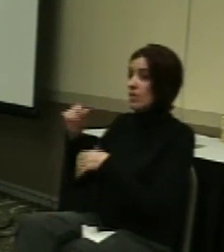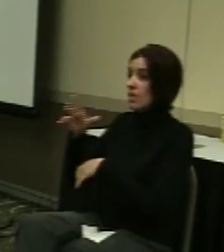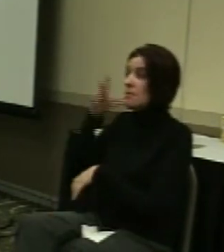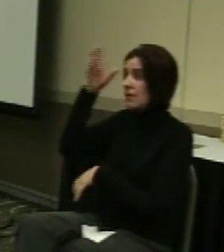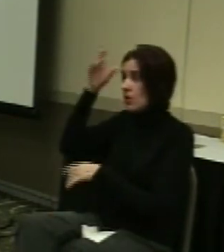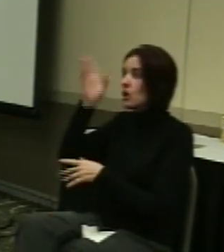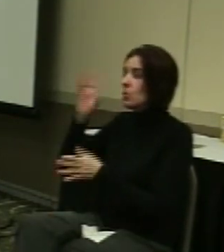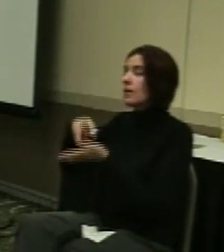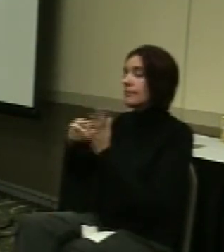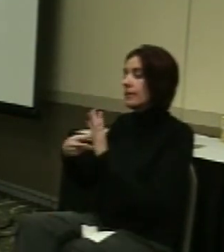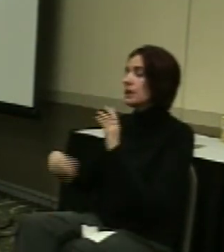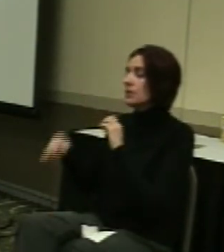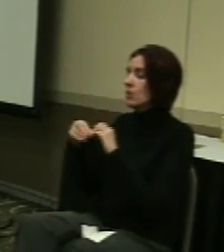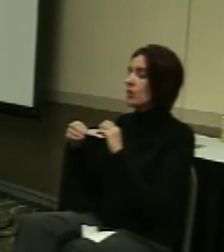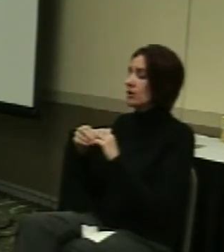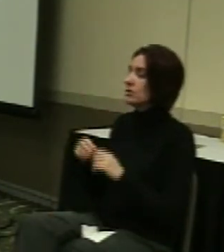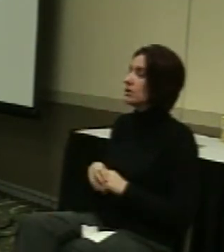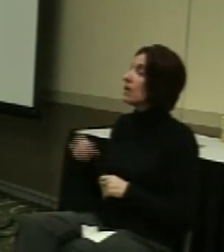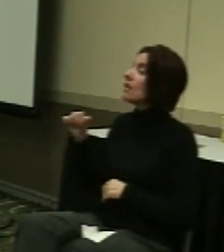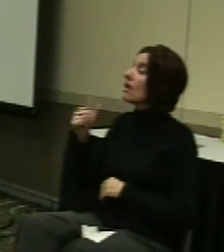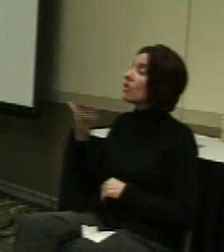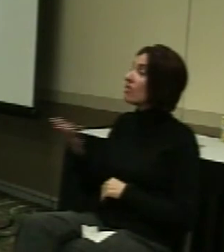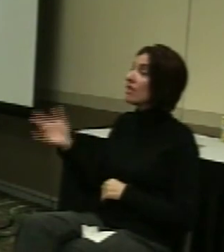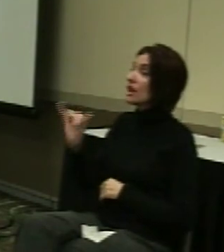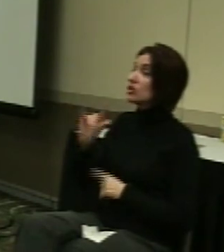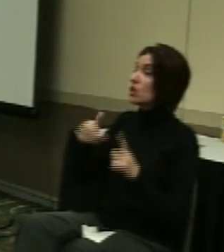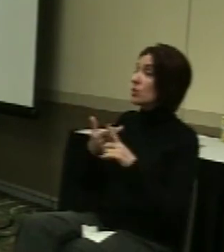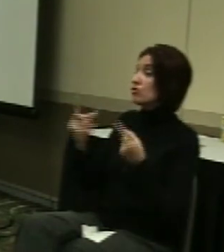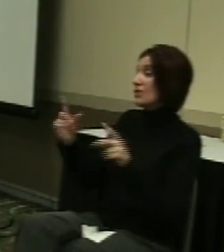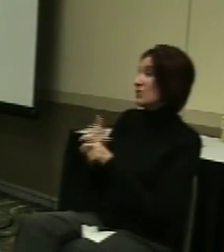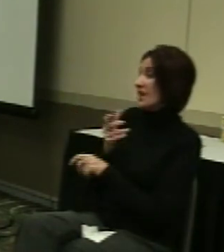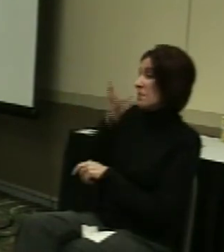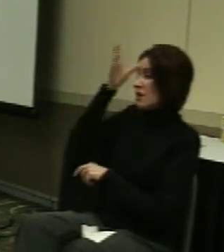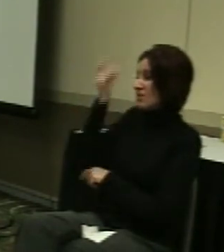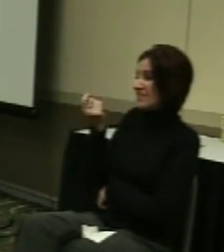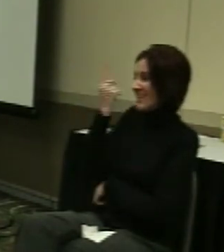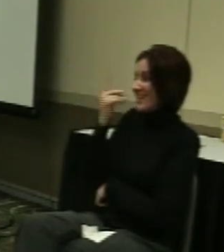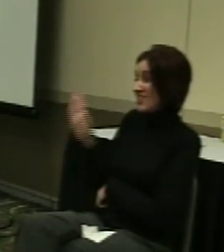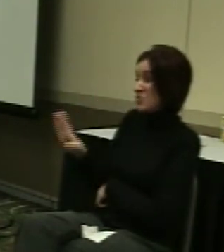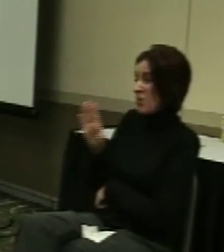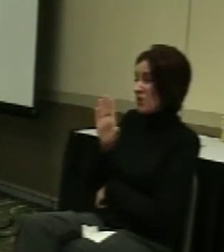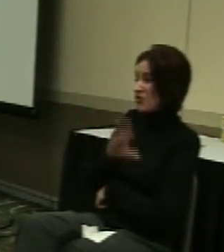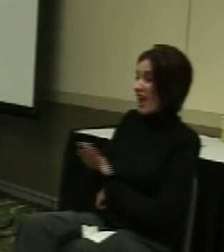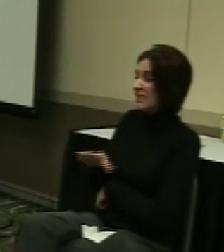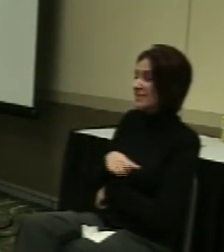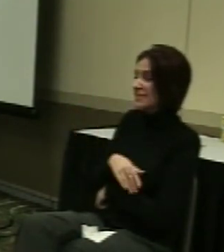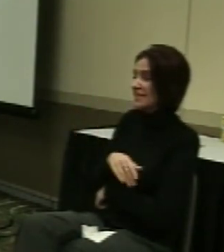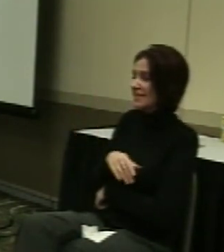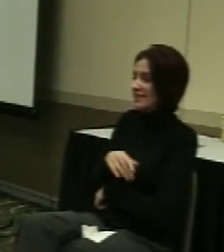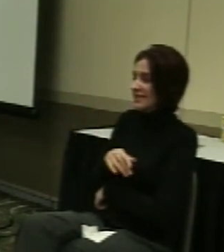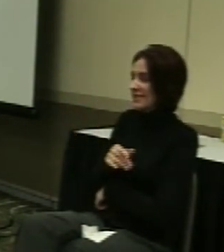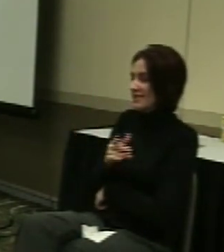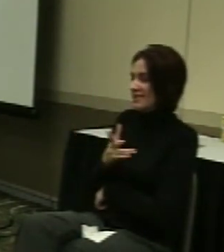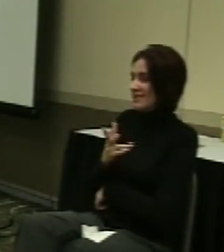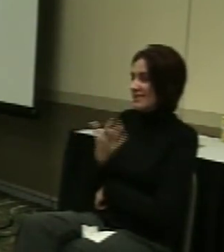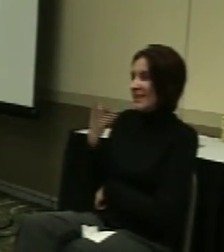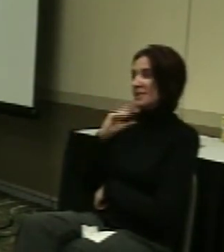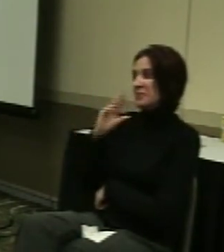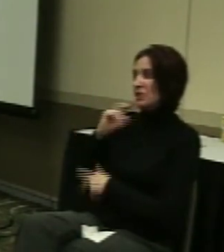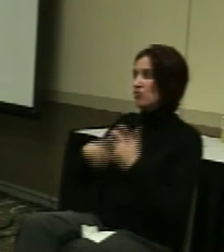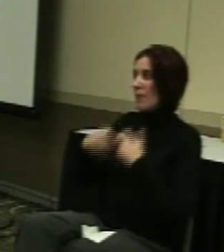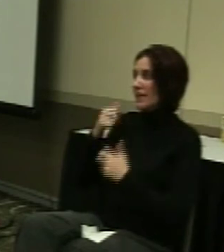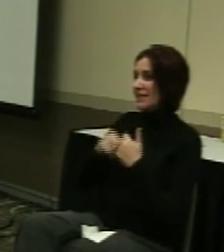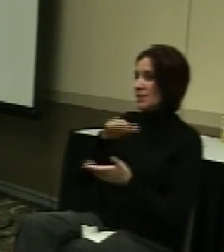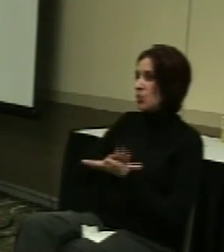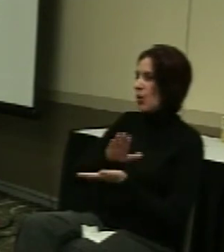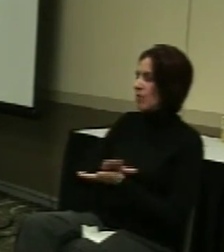more. Again, the other thing is when you're trying to help a parent come to grips with the fact that your little child is having difficulty in school, and they might tell you,